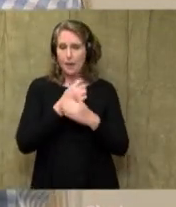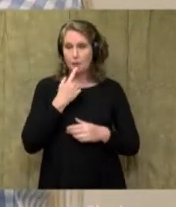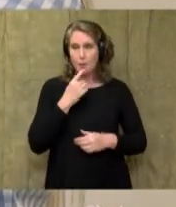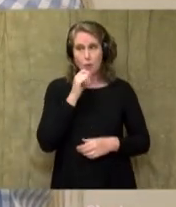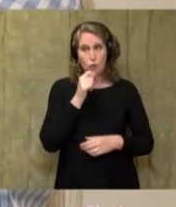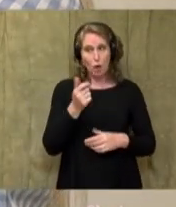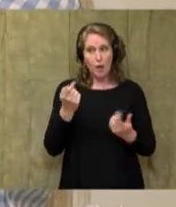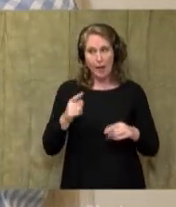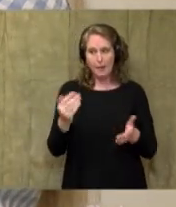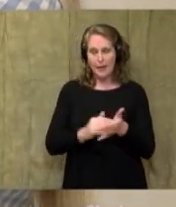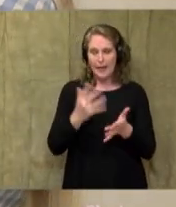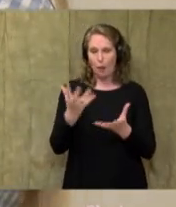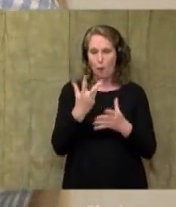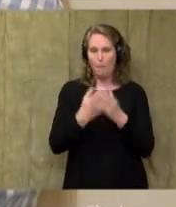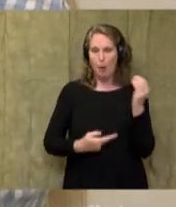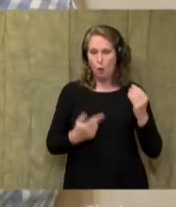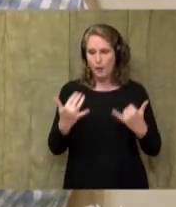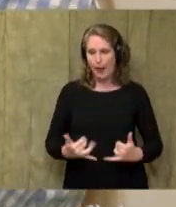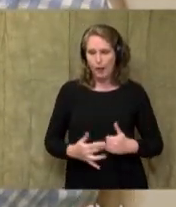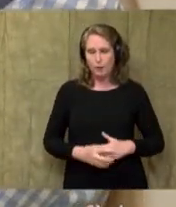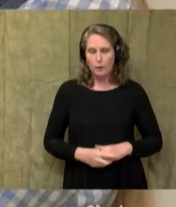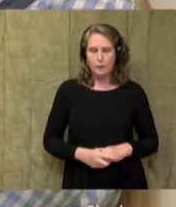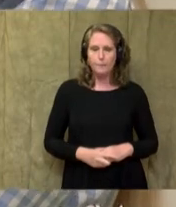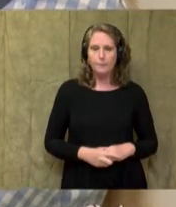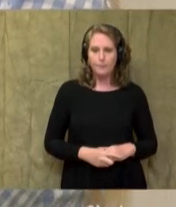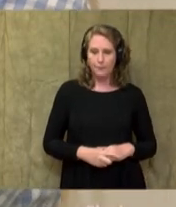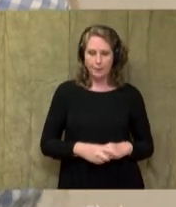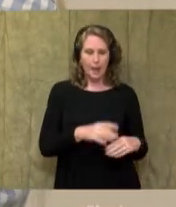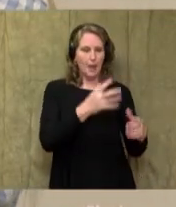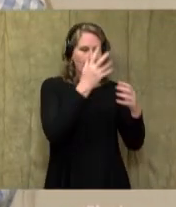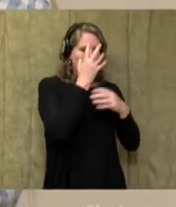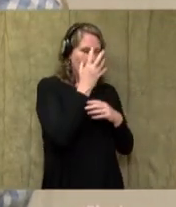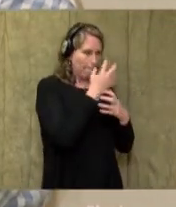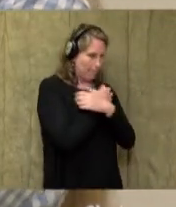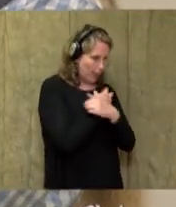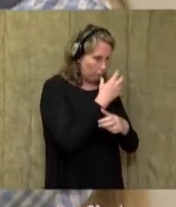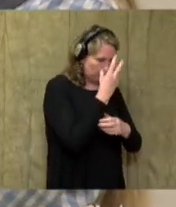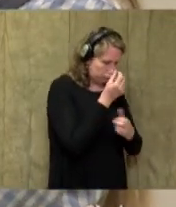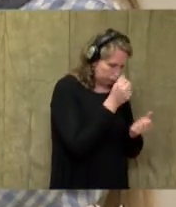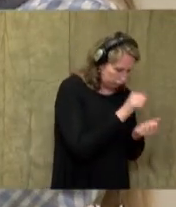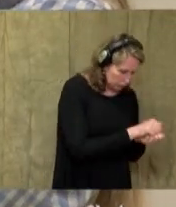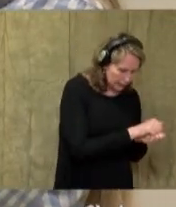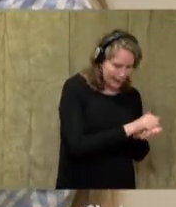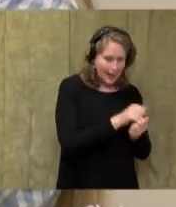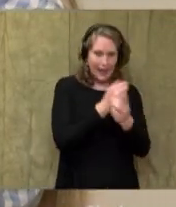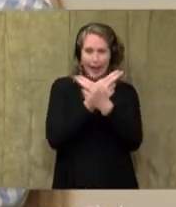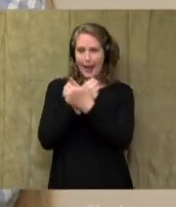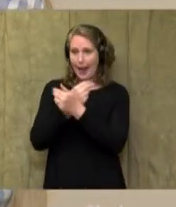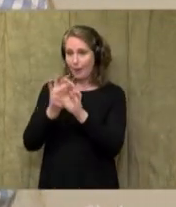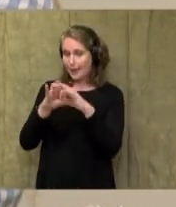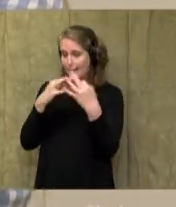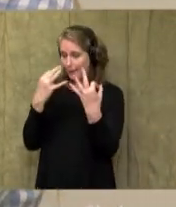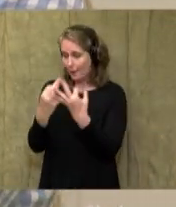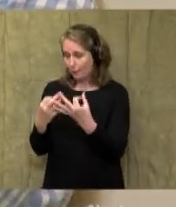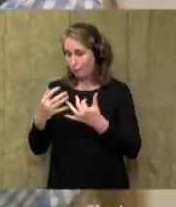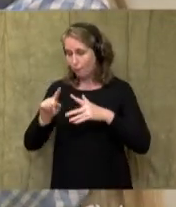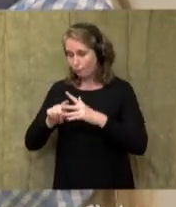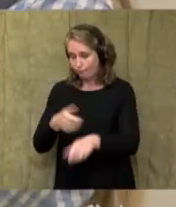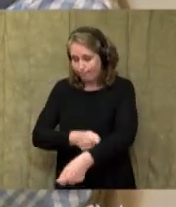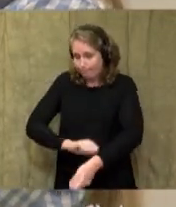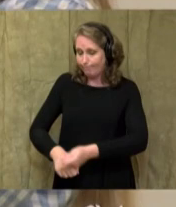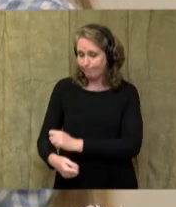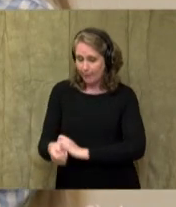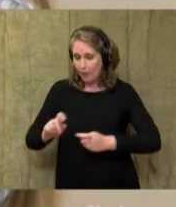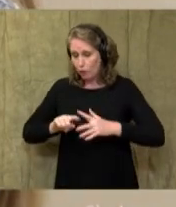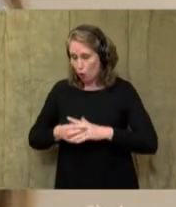not again. I want both this time. So Bear went back to sleep, and Hare and his family went to work.